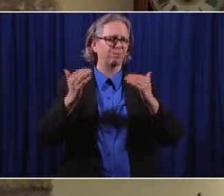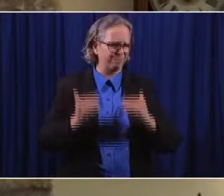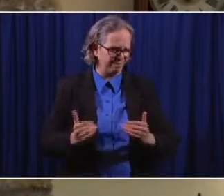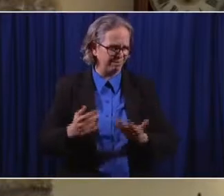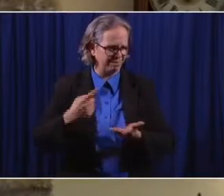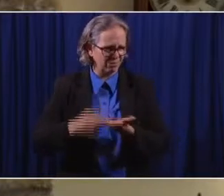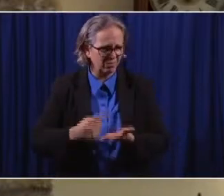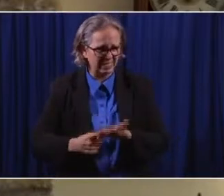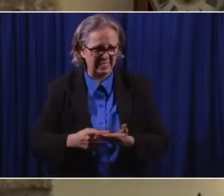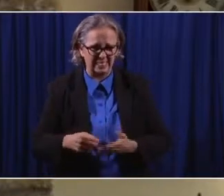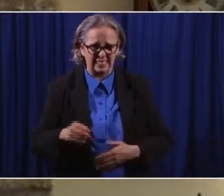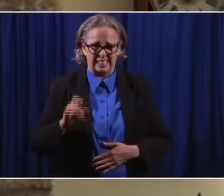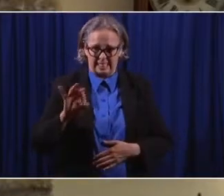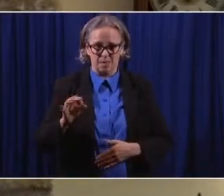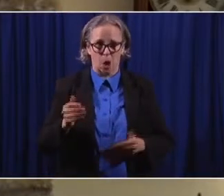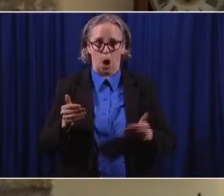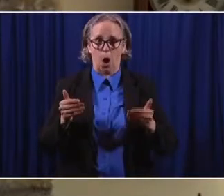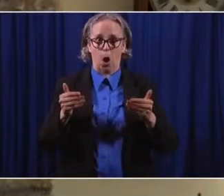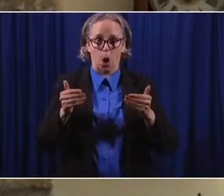forward, we're going to have more